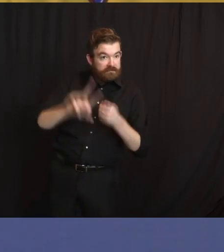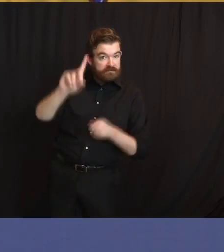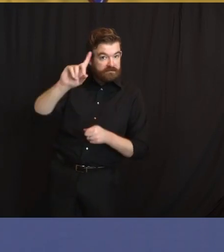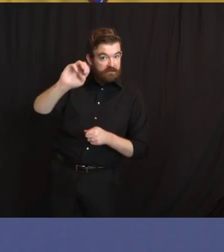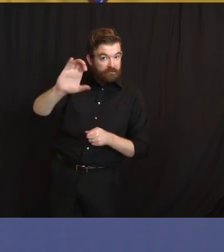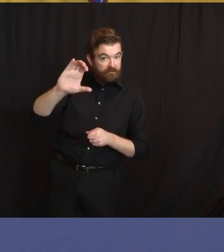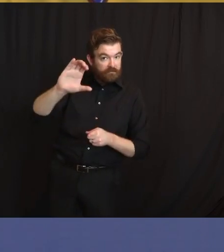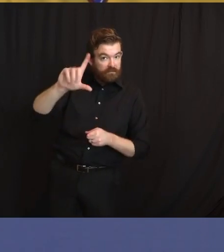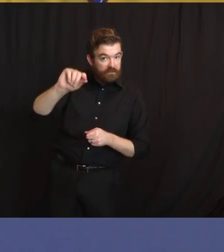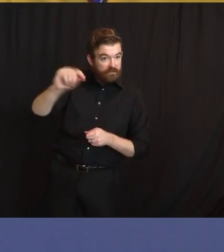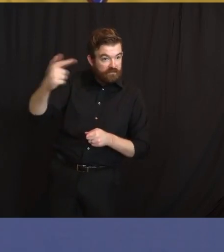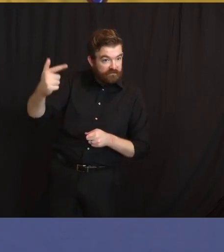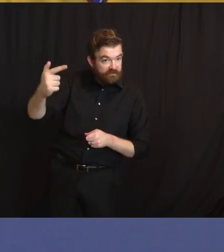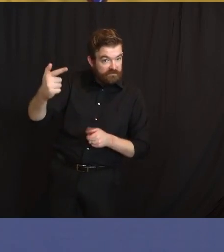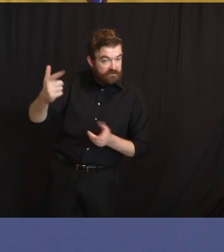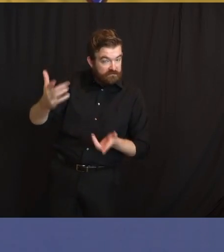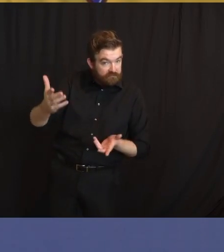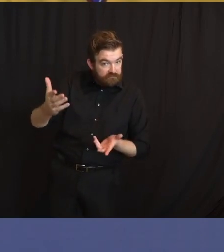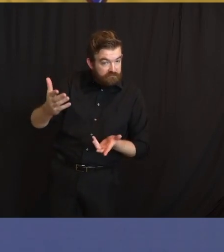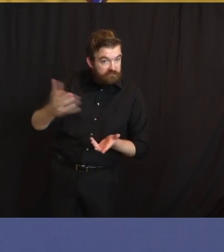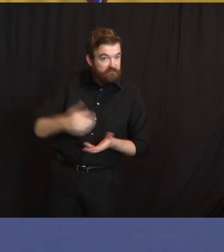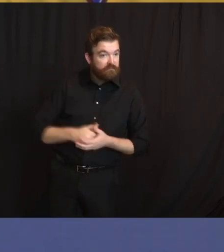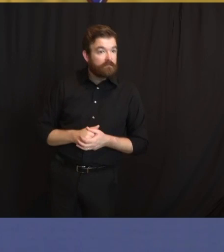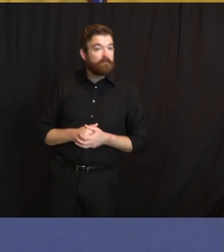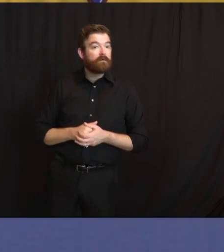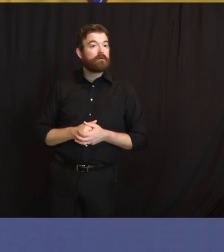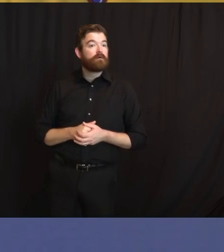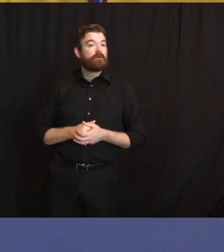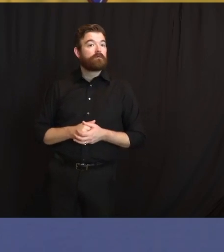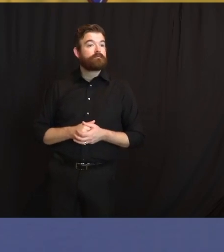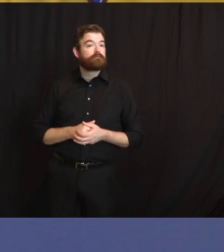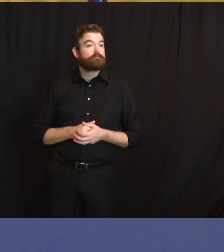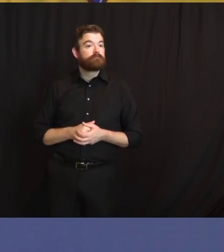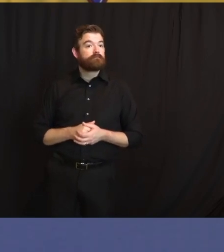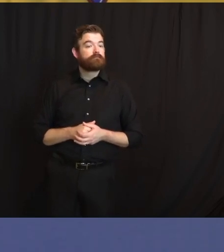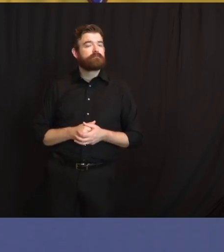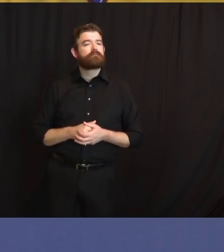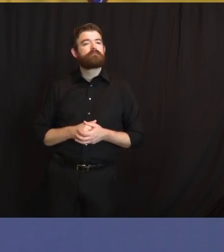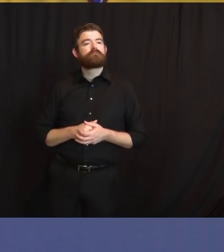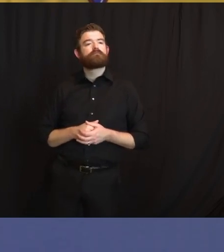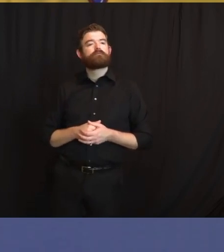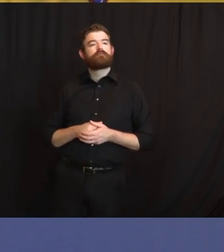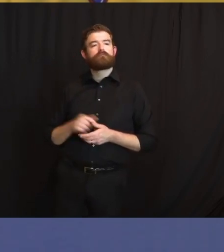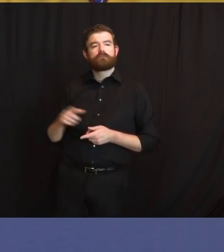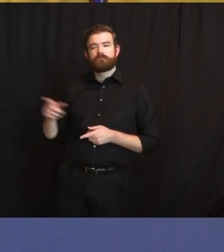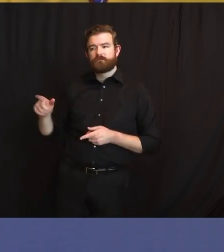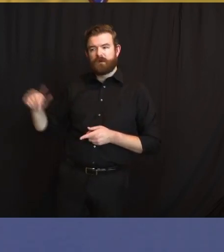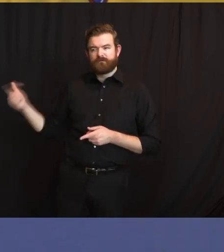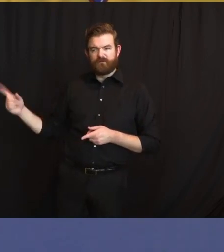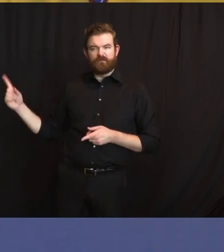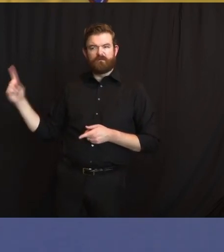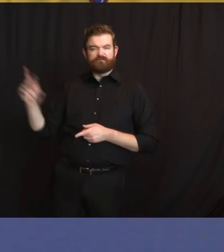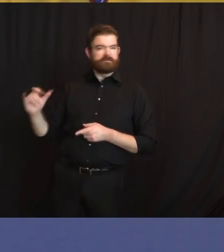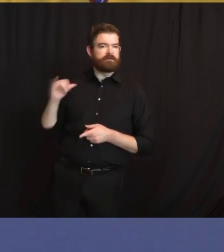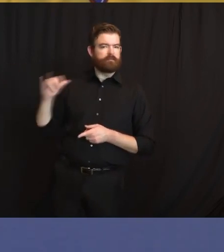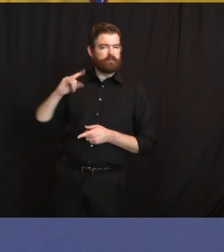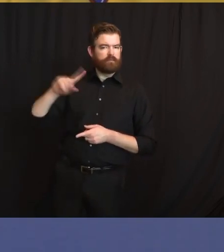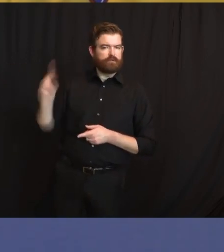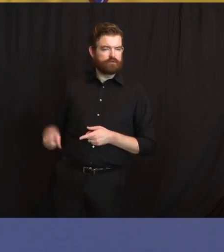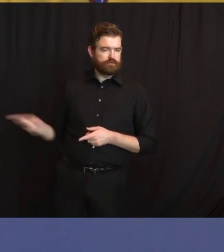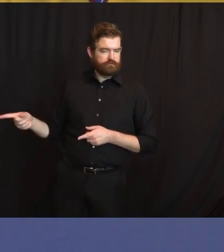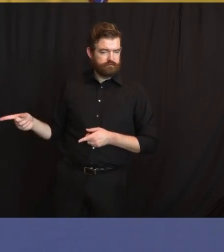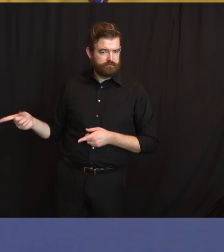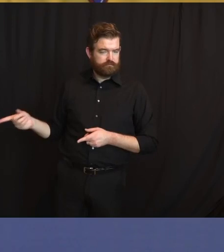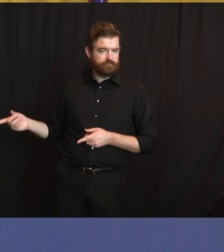I guess this is similar to the question that was asked previously by Elise, but at the time